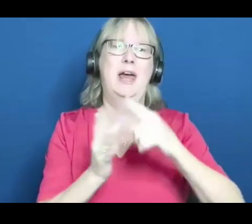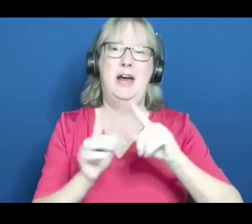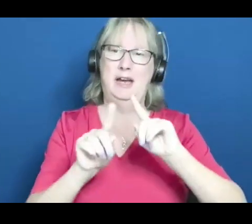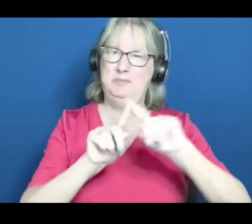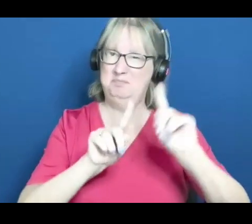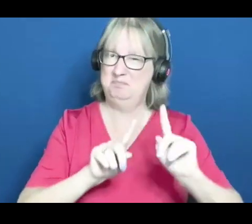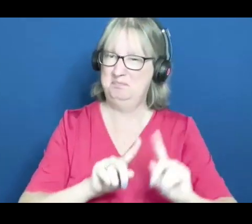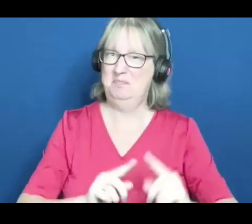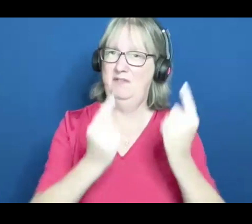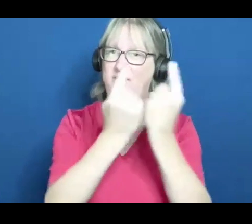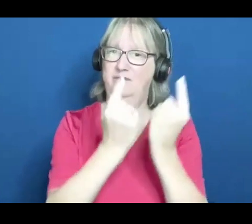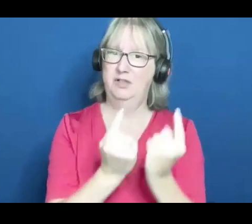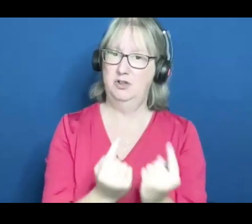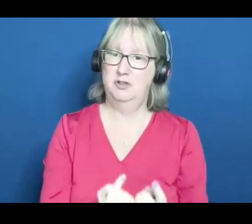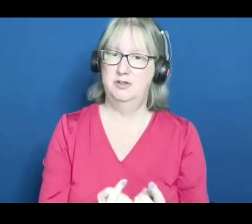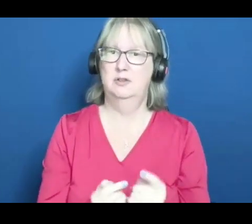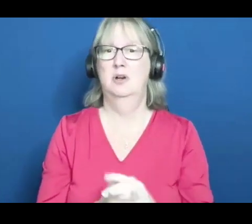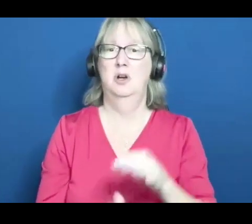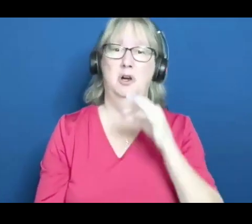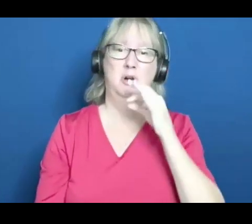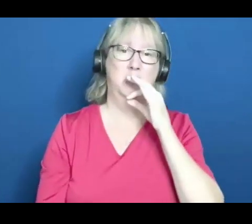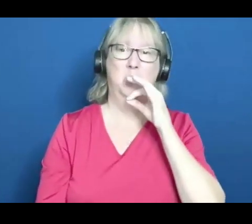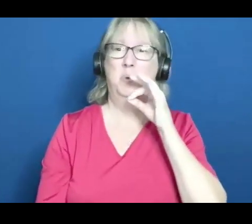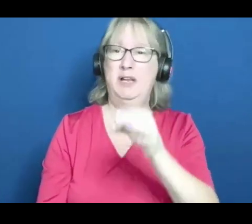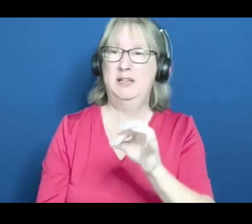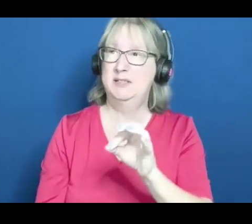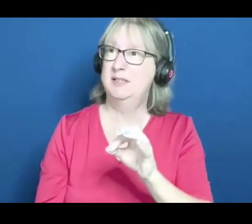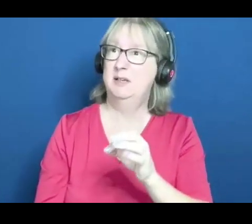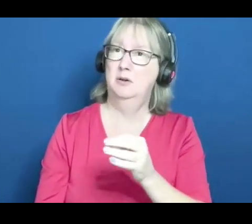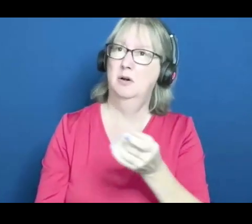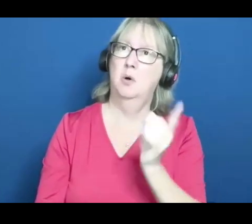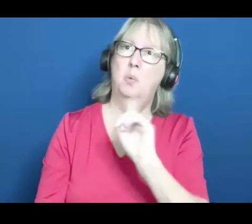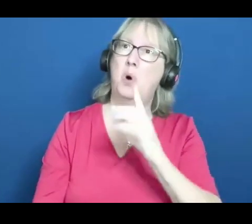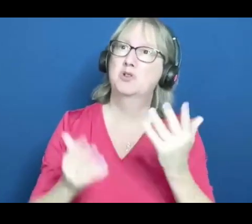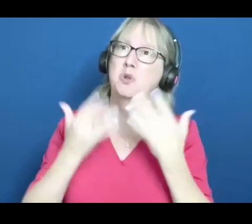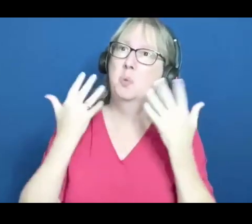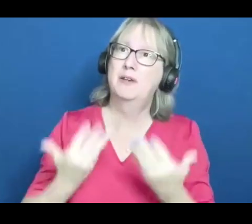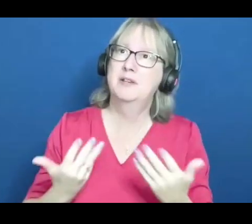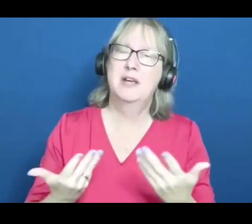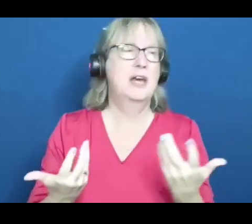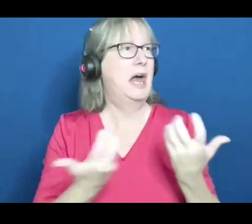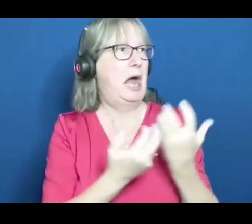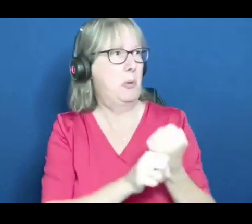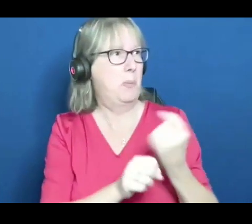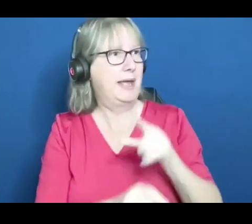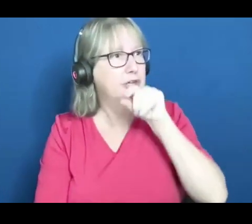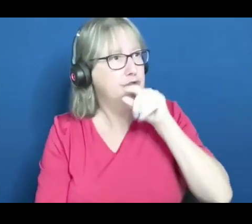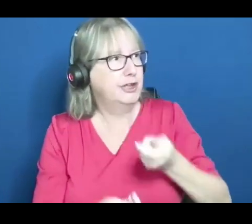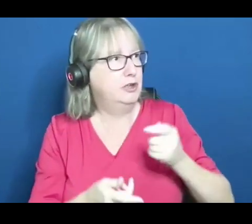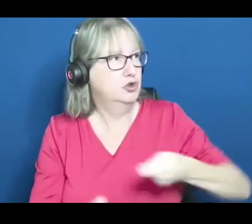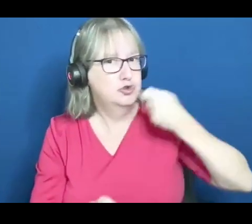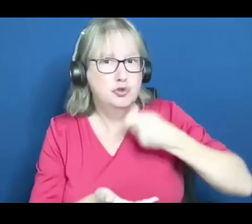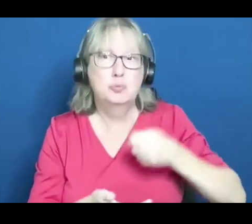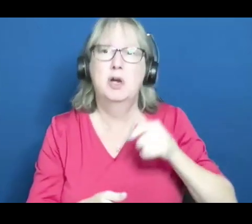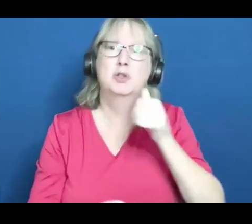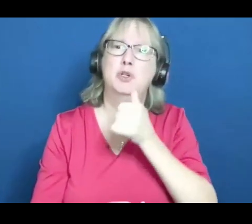like that. There are other things you can do, like ask it for what today's weather is, or how to make chicken soup for an evening meal. So it uses